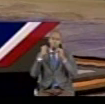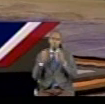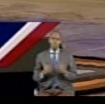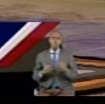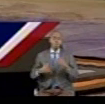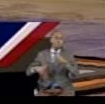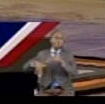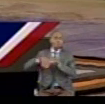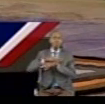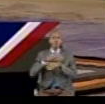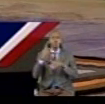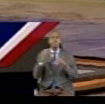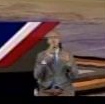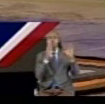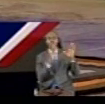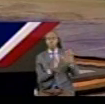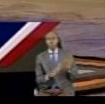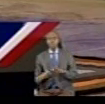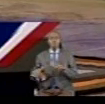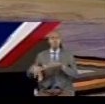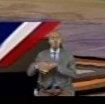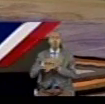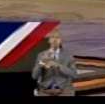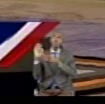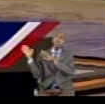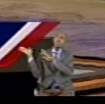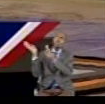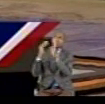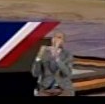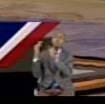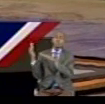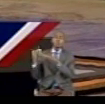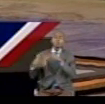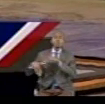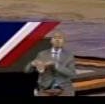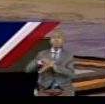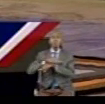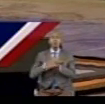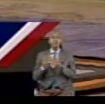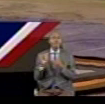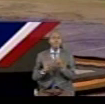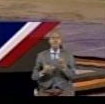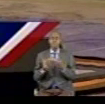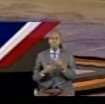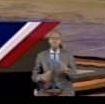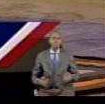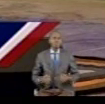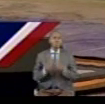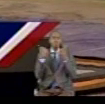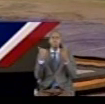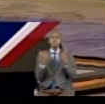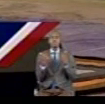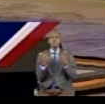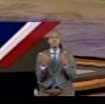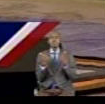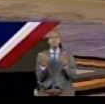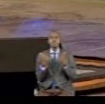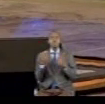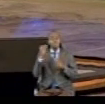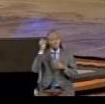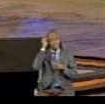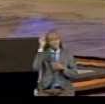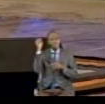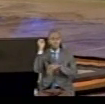sea, over the storm, over any challenge and every challenge. His